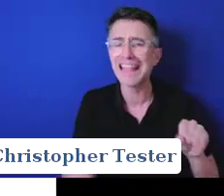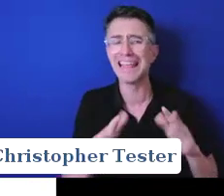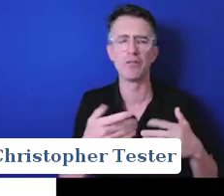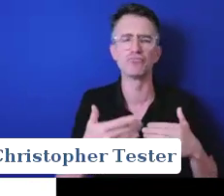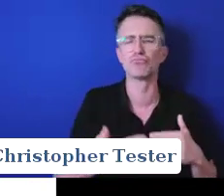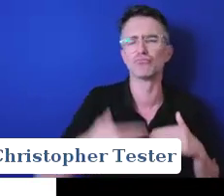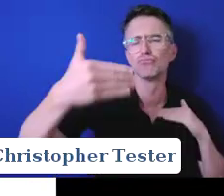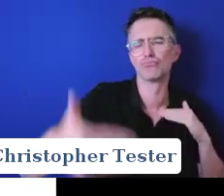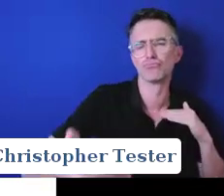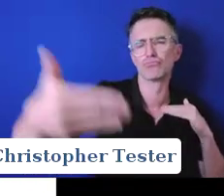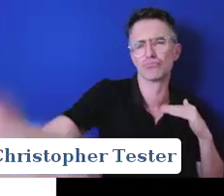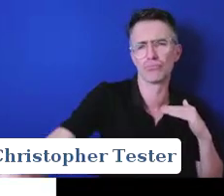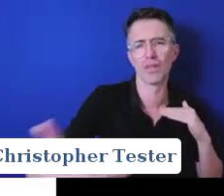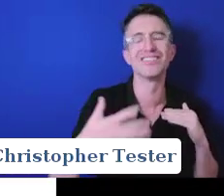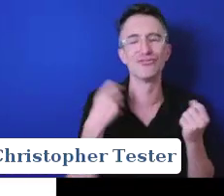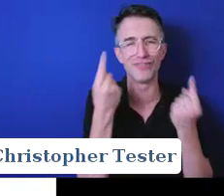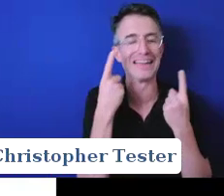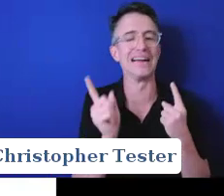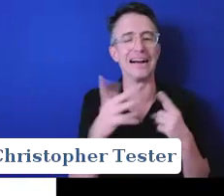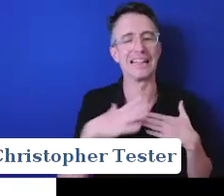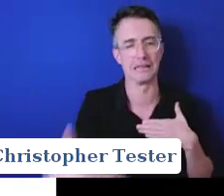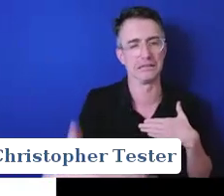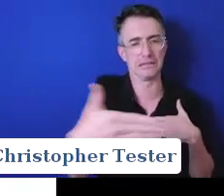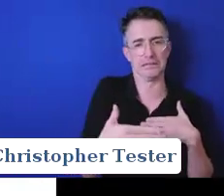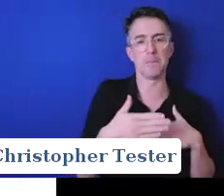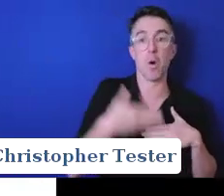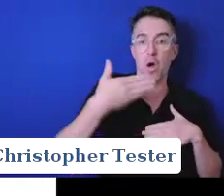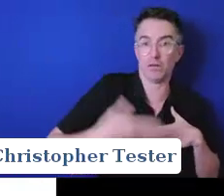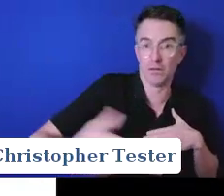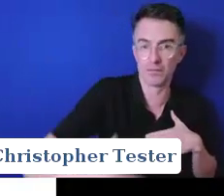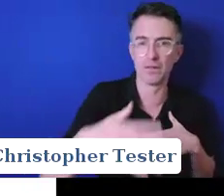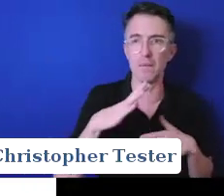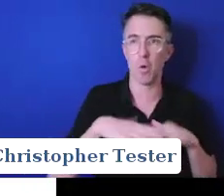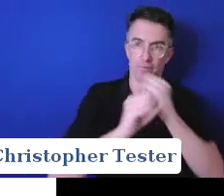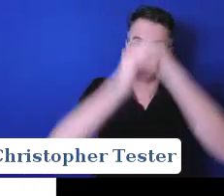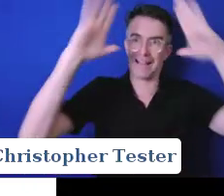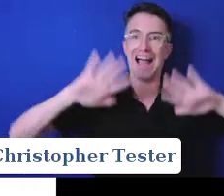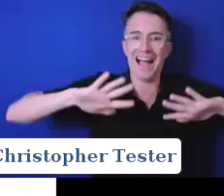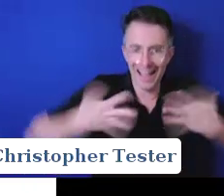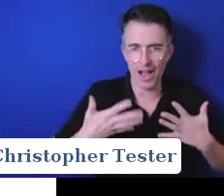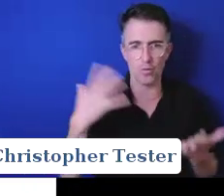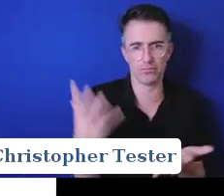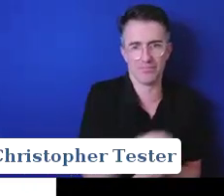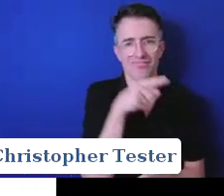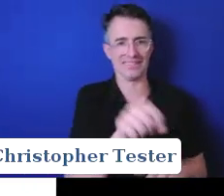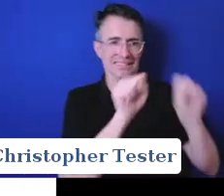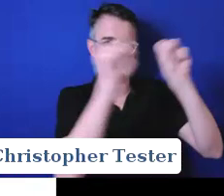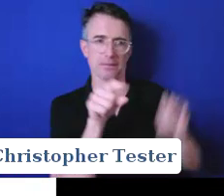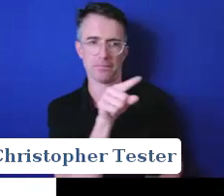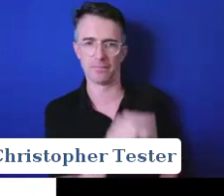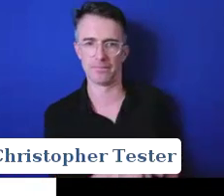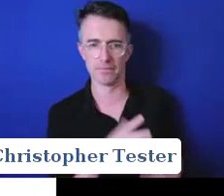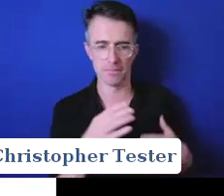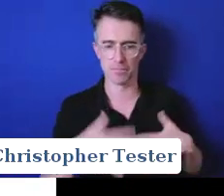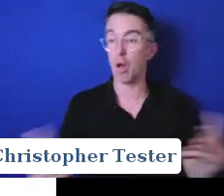specific needs of each community. And the majority of persons with